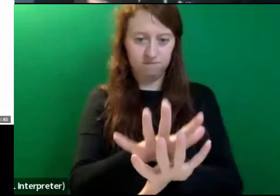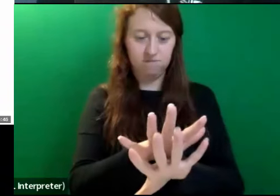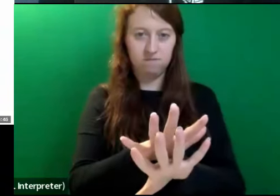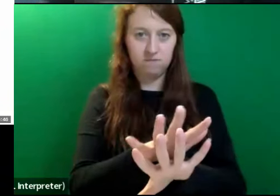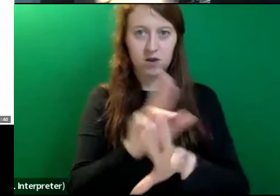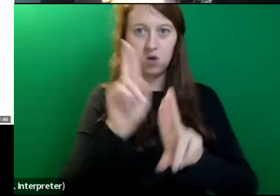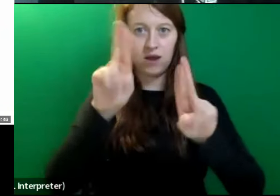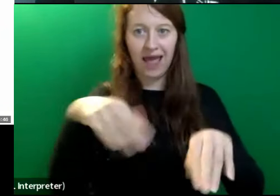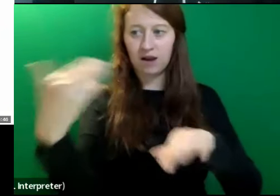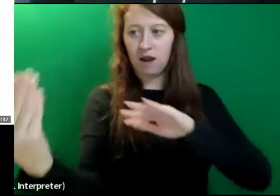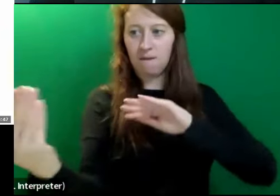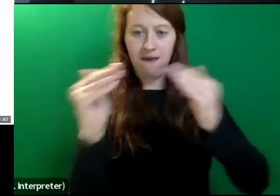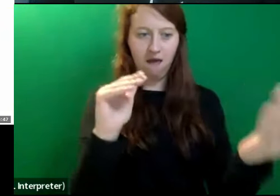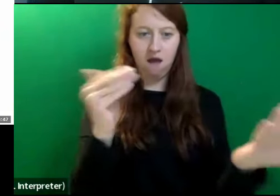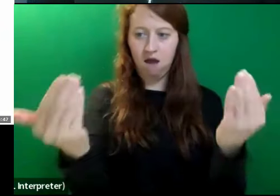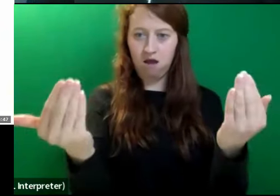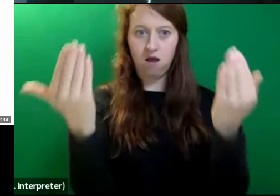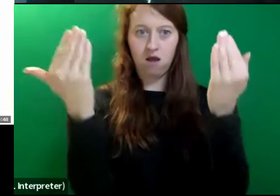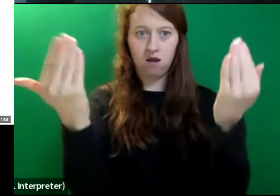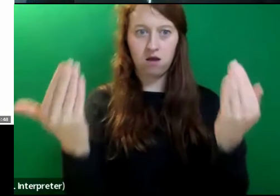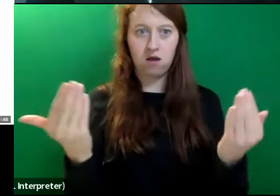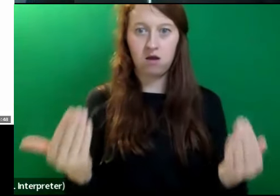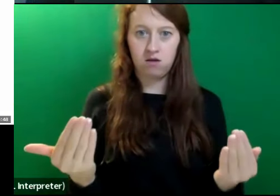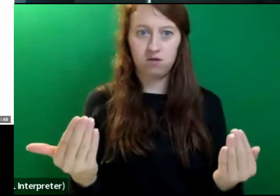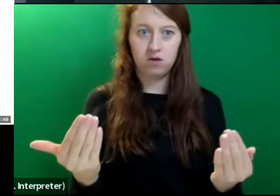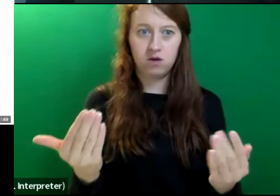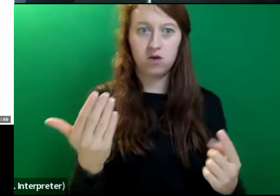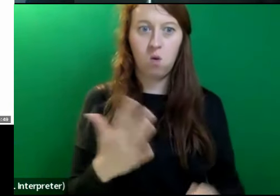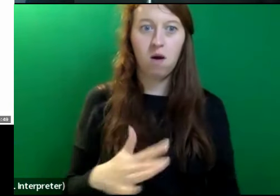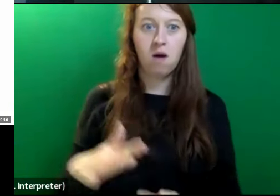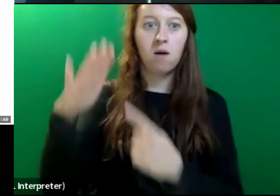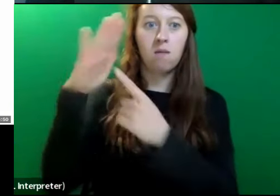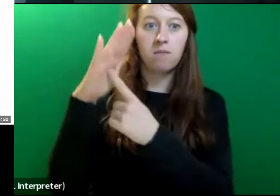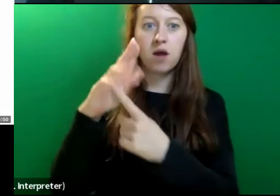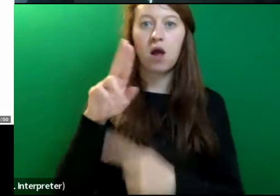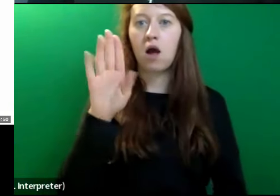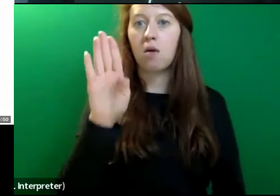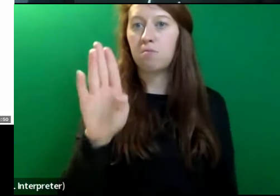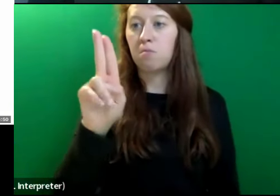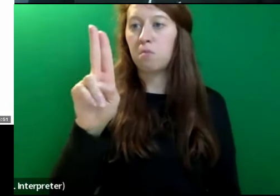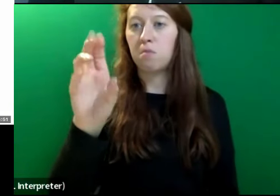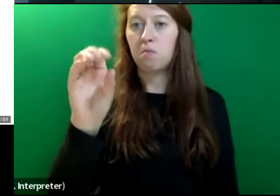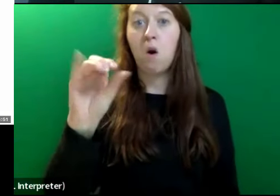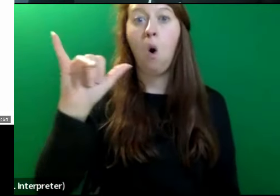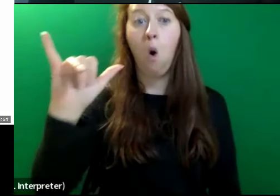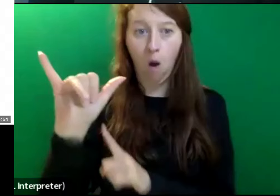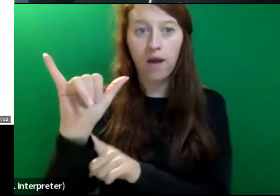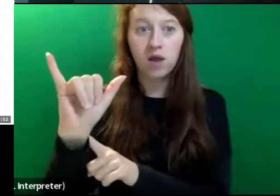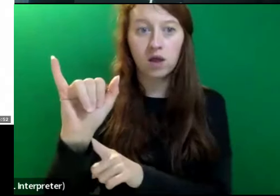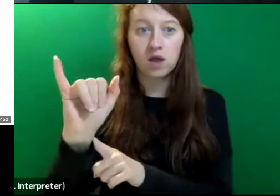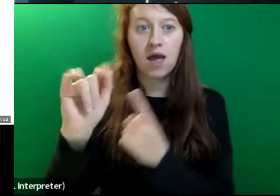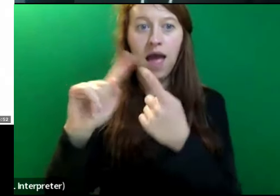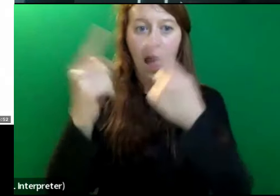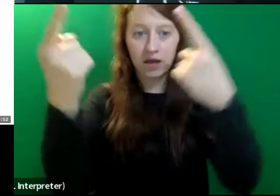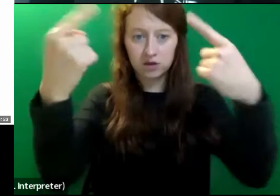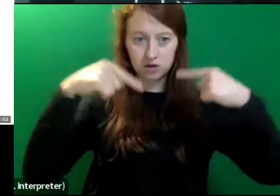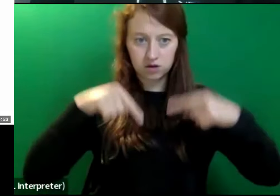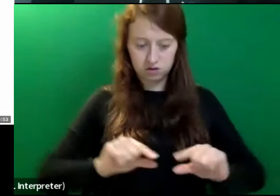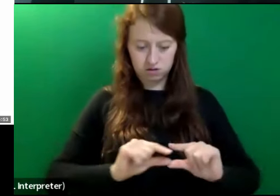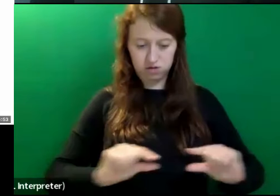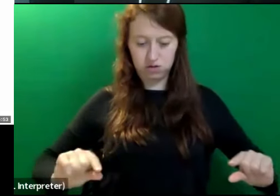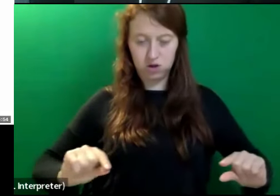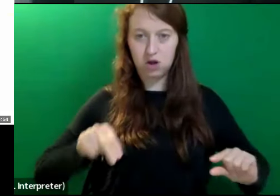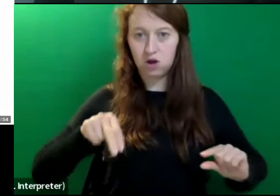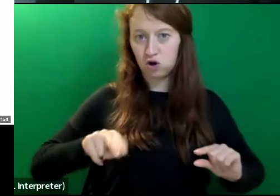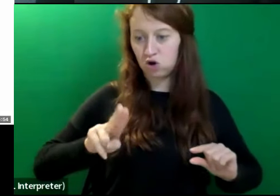So in all cases except for boy, so boy is at the top here, and null, which is at the bottom down here,